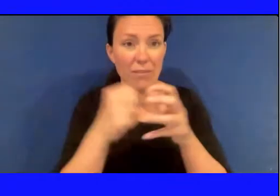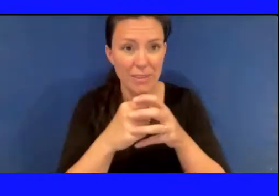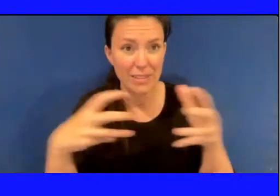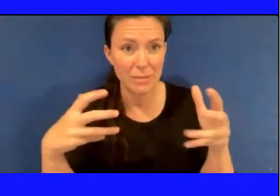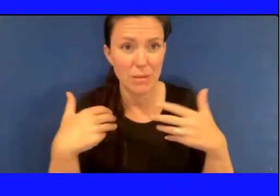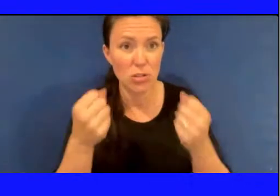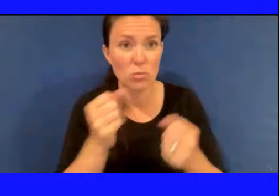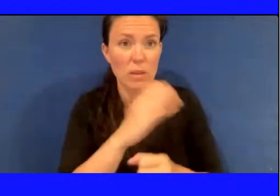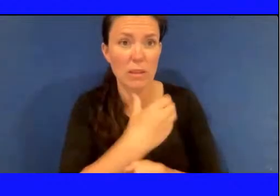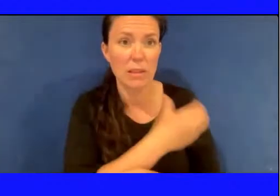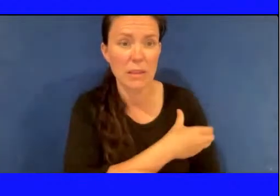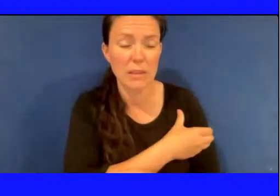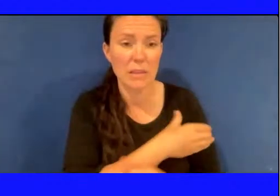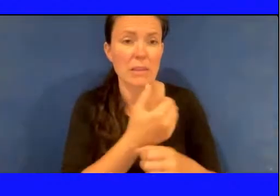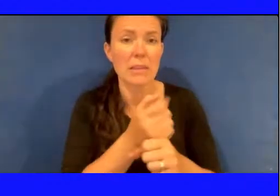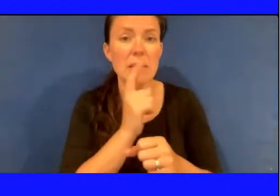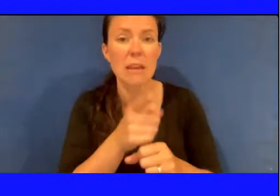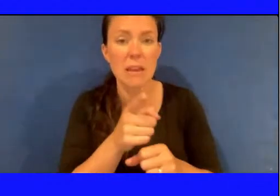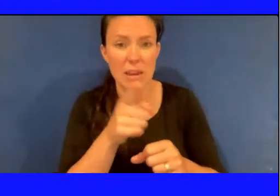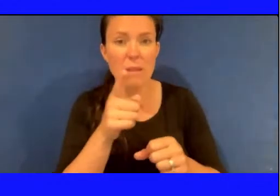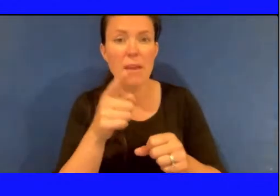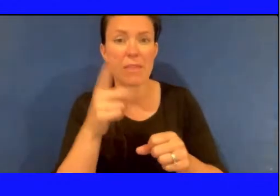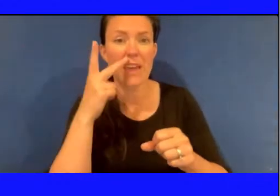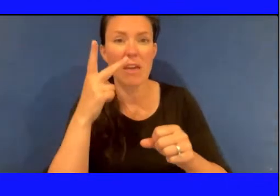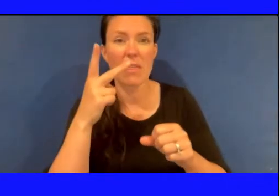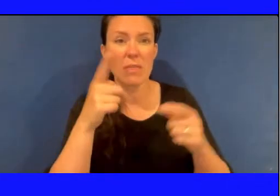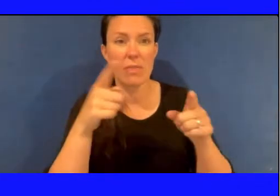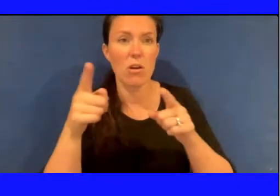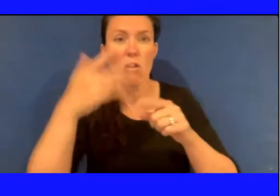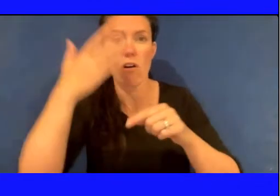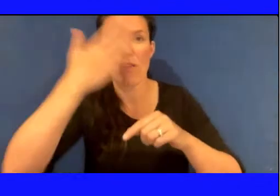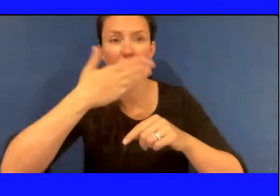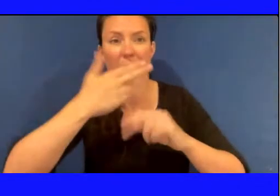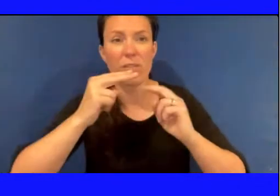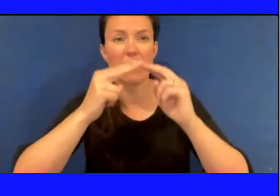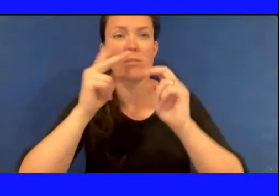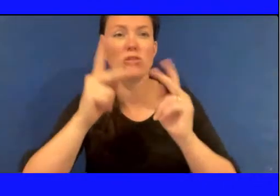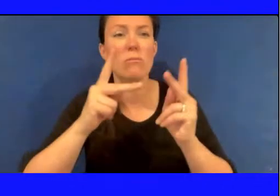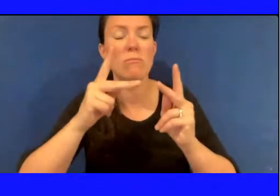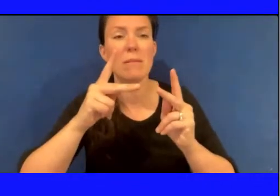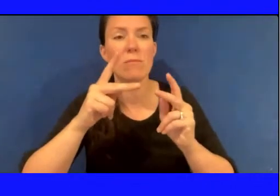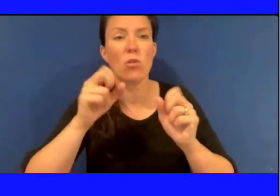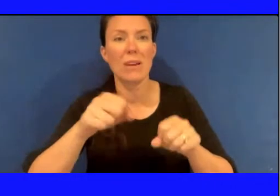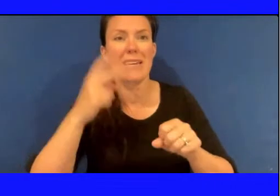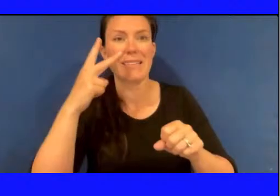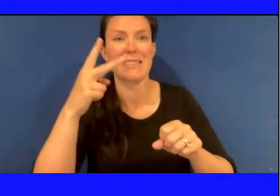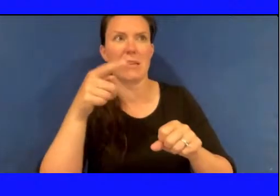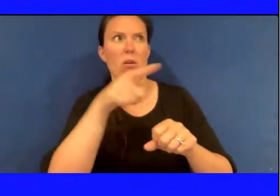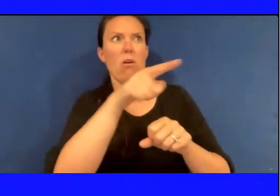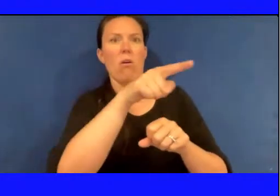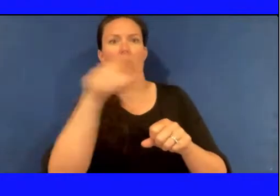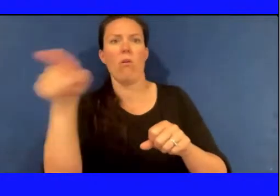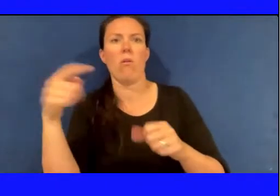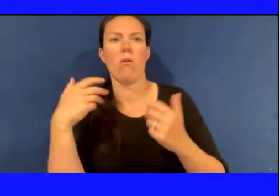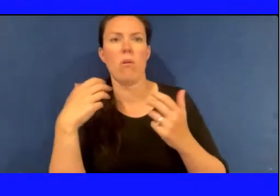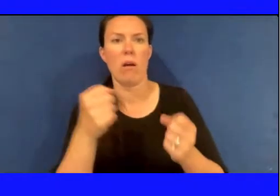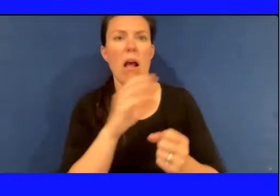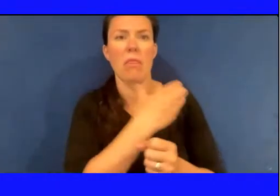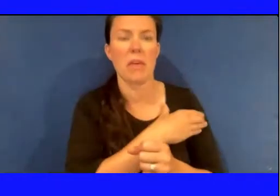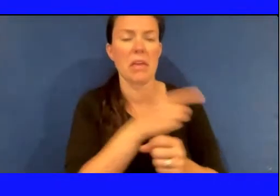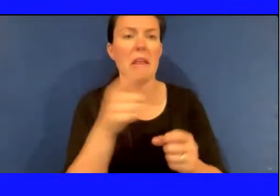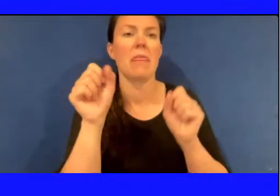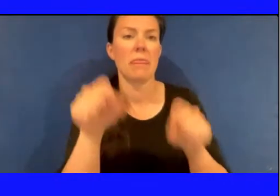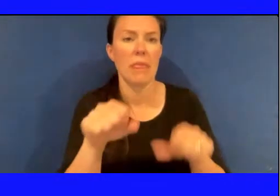gets articulated on the front of the building so that people in the community see that there's a health clinic that they can access. It's